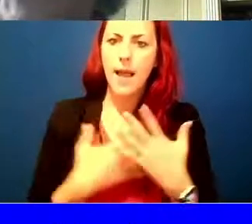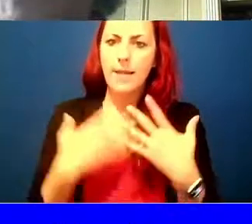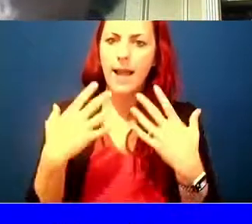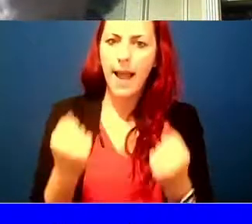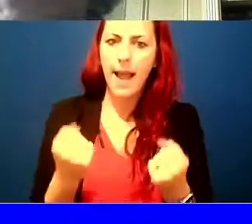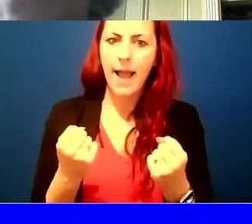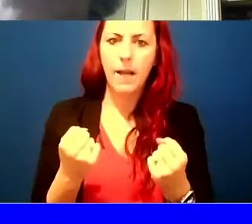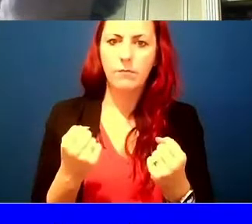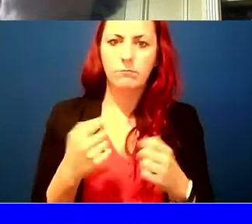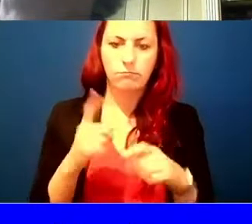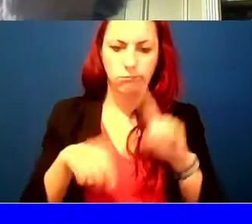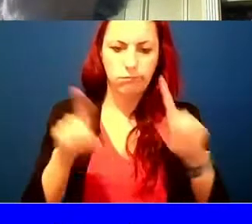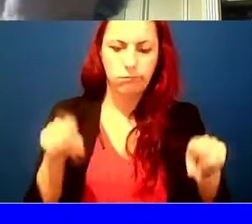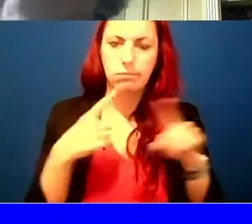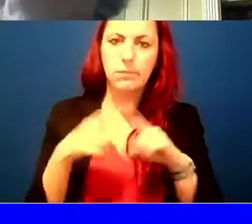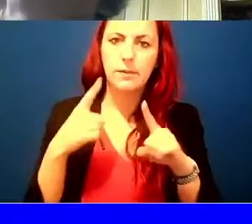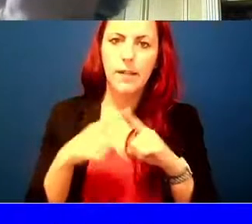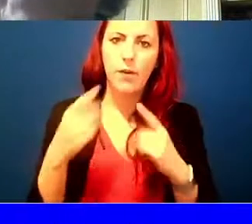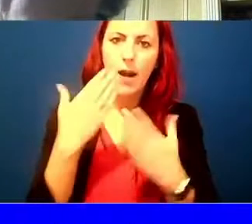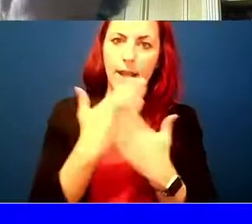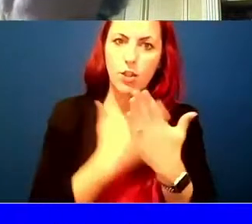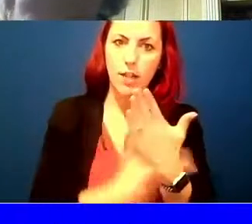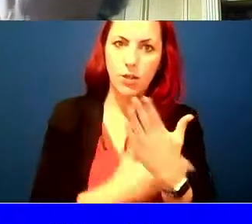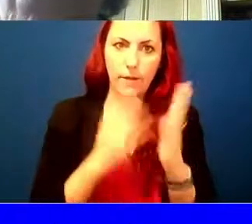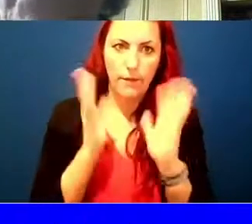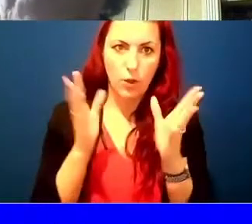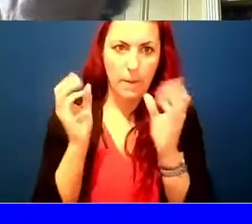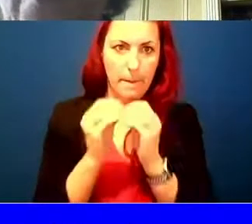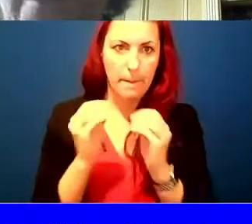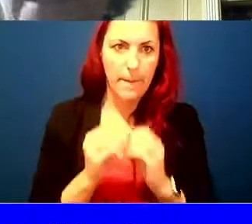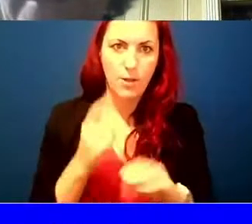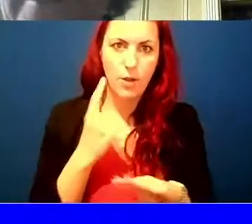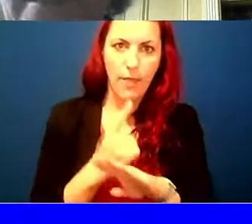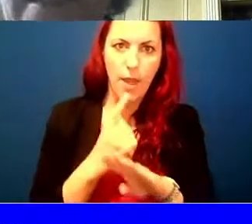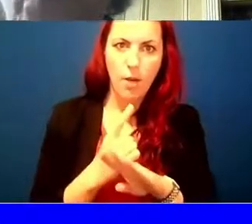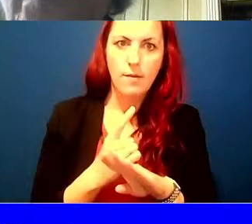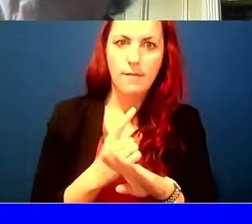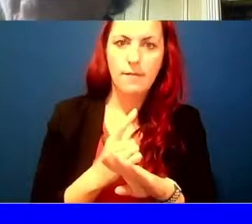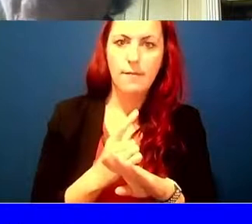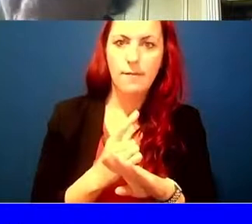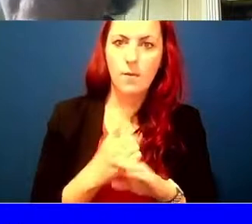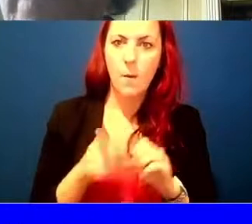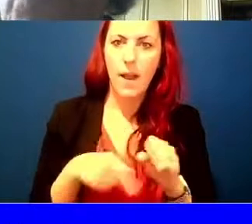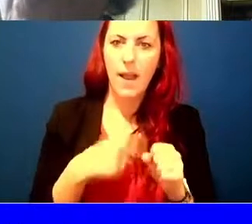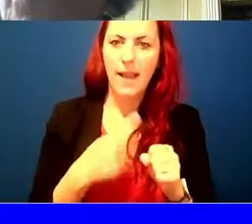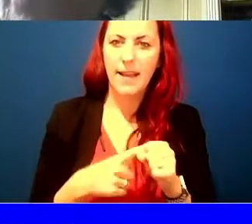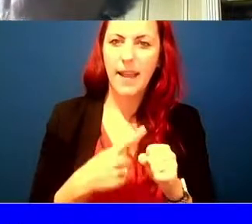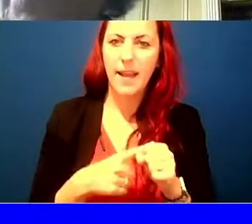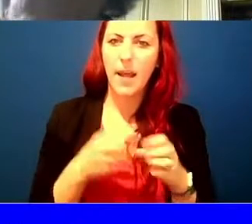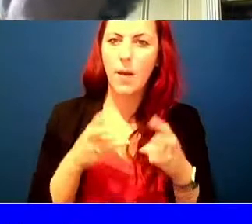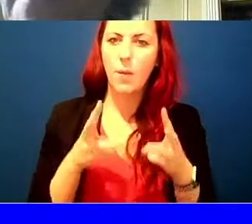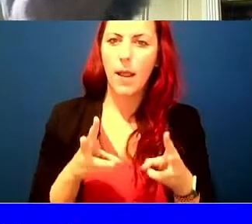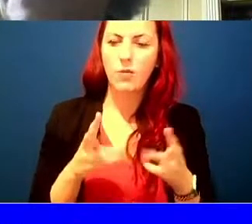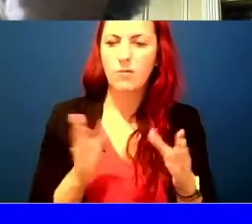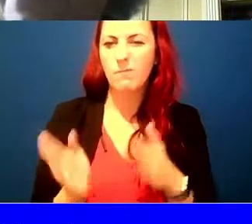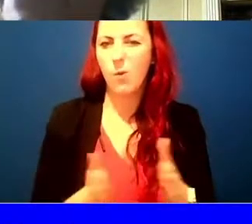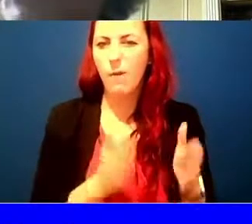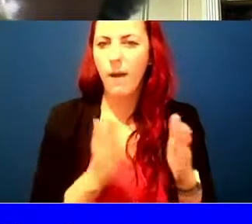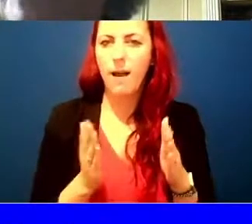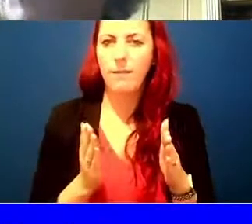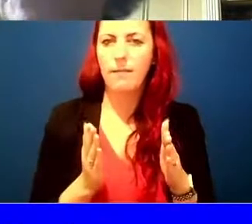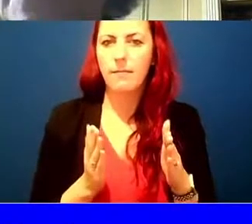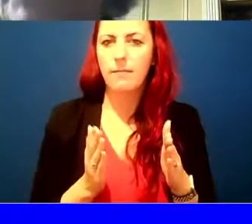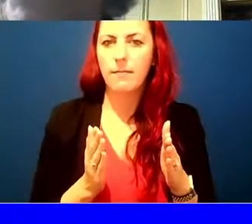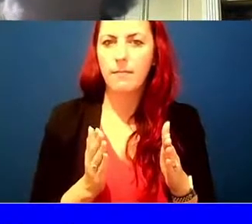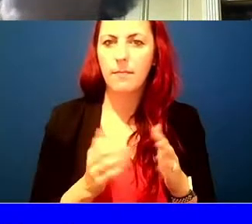pieces of legislation identified that Áine has addressed in some form. So again, I'm going to move on and